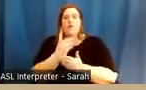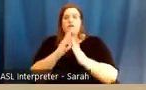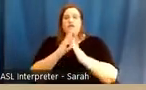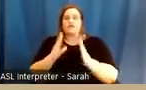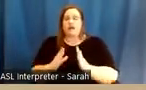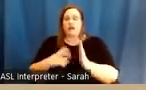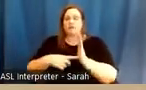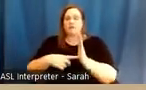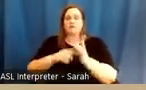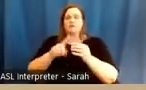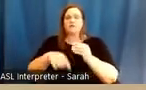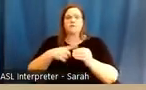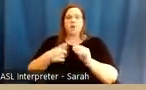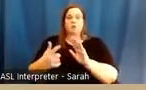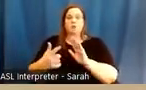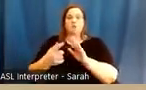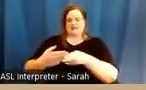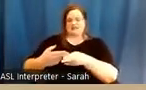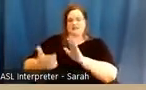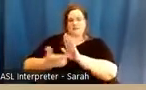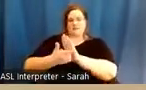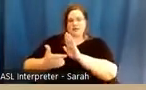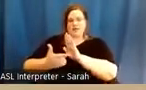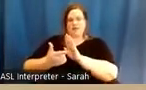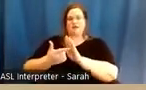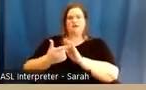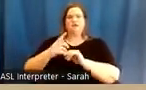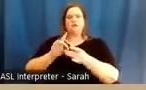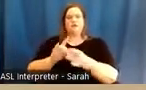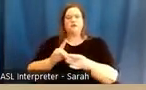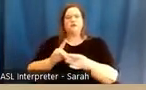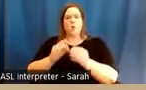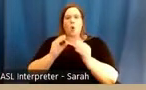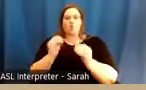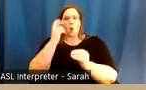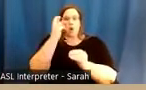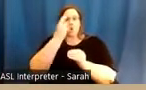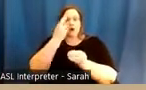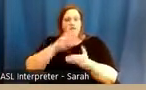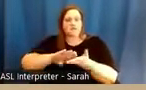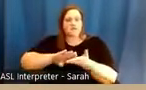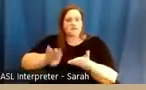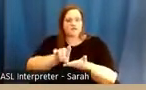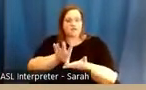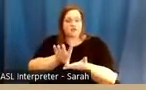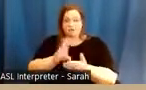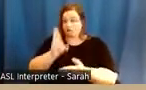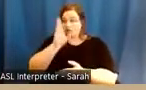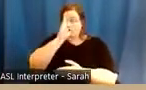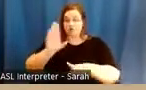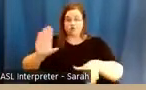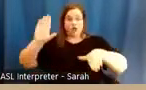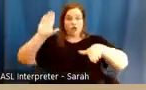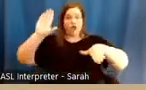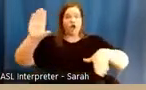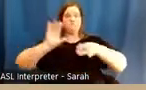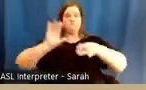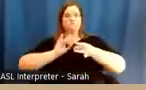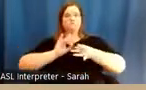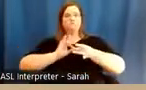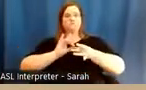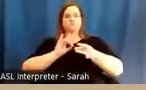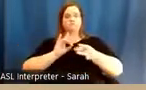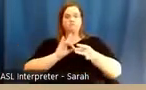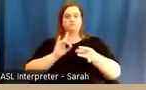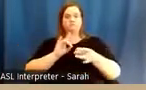temporary ban on no cause evictions, because we have heard direct testimony from folks in Chittenden